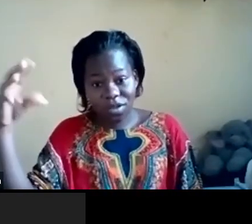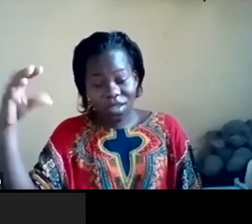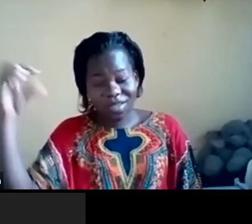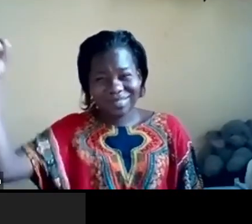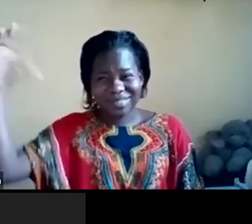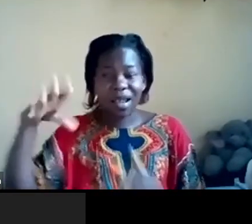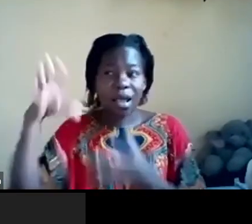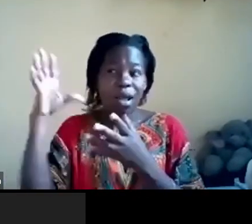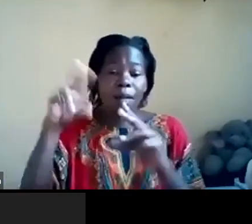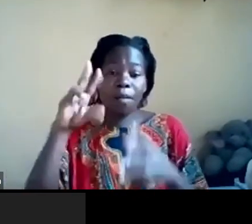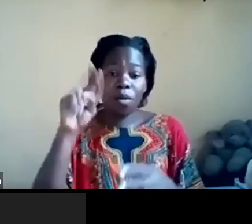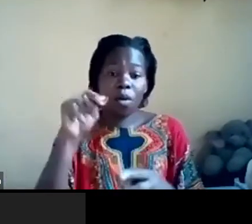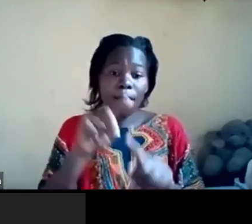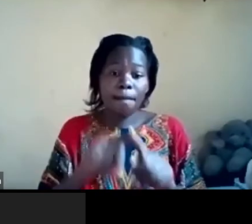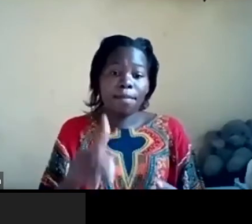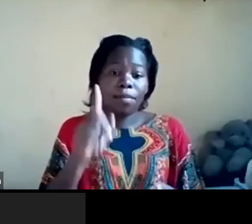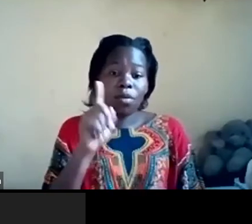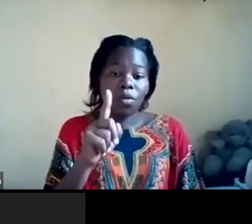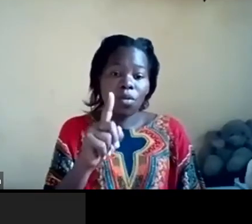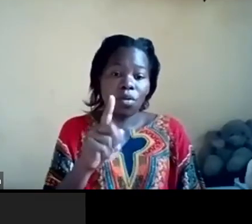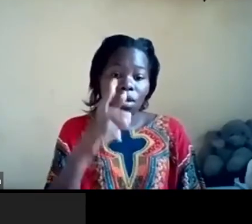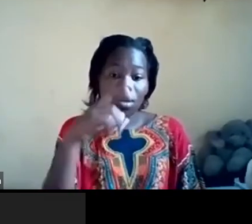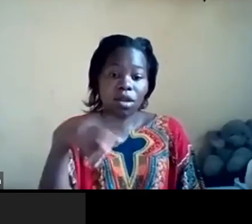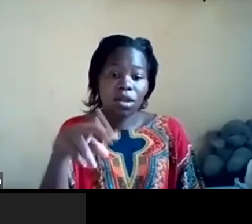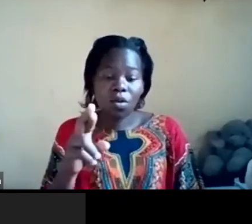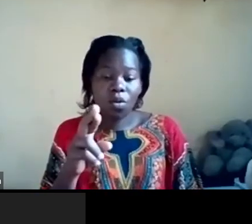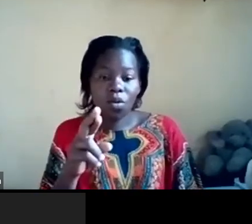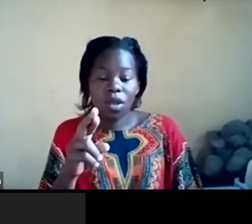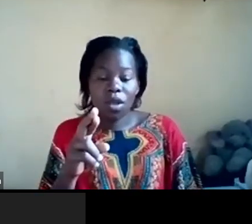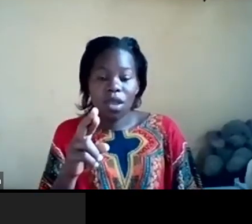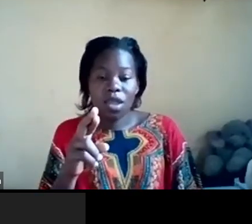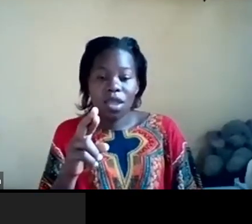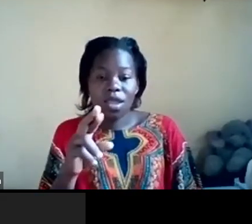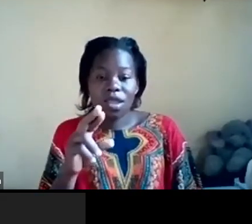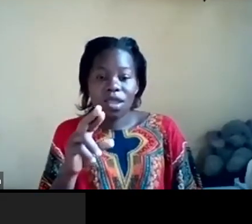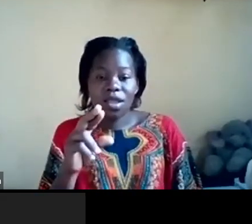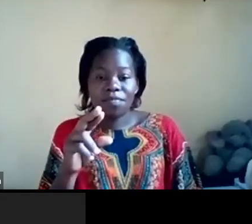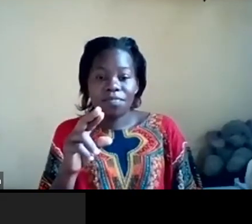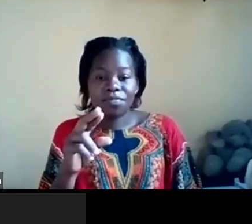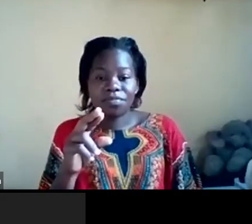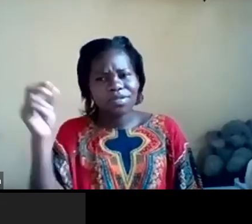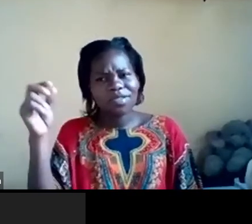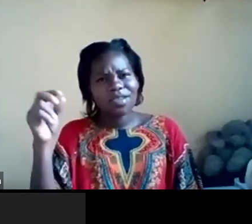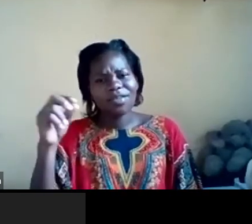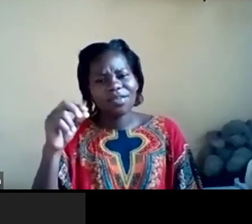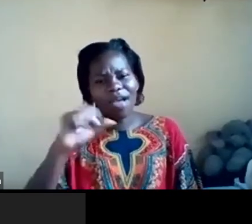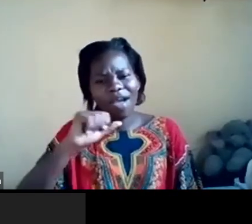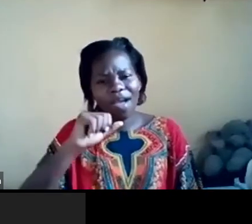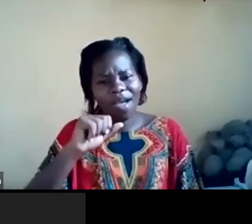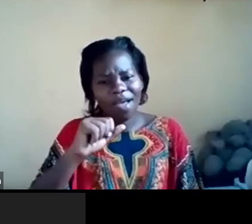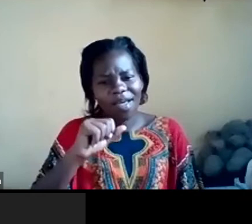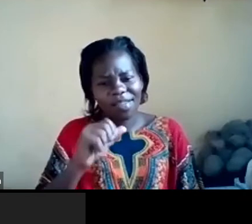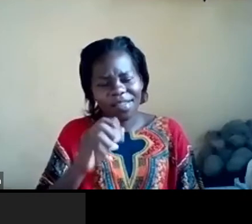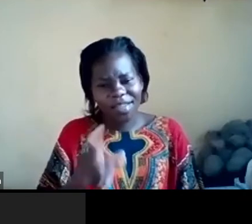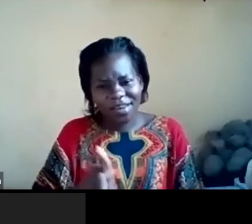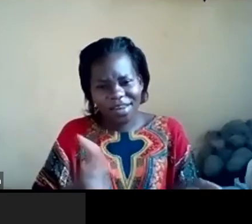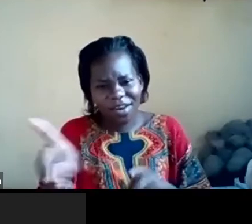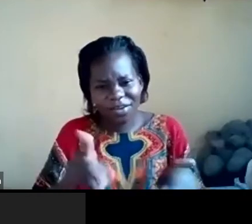a type of sunshine or just the right amount of sunshine, or it's the angle, I'm not sure. But given that Uganda is along the